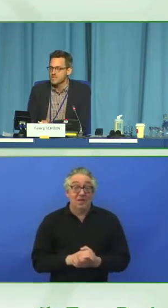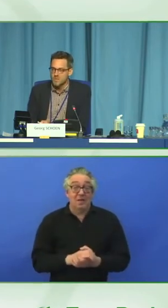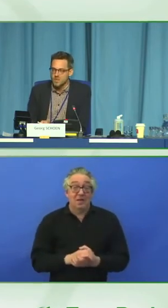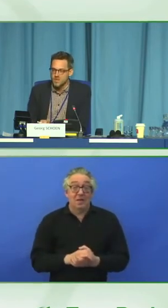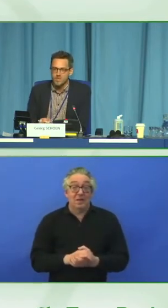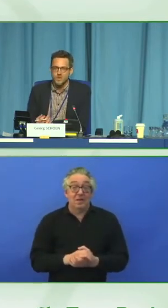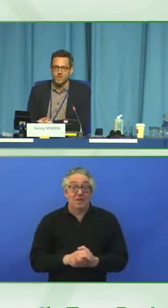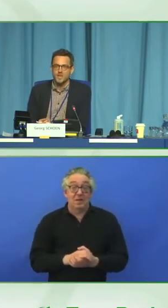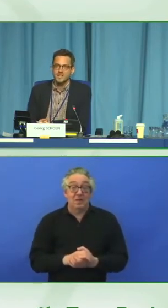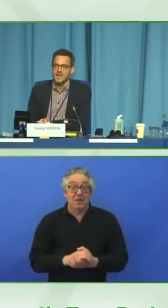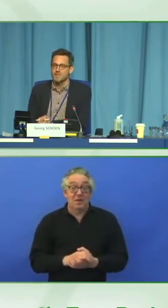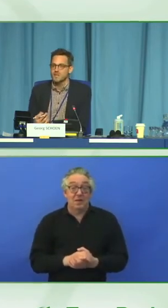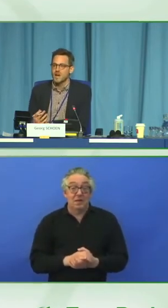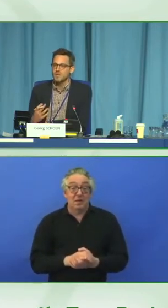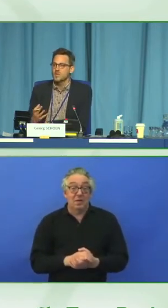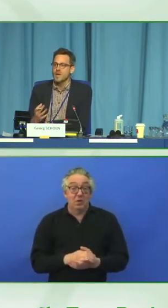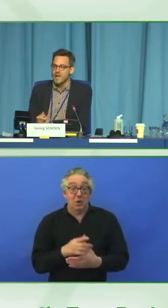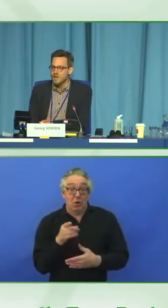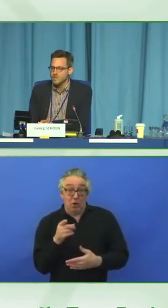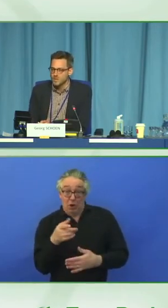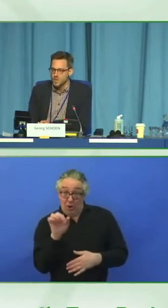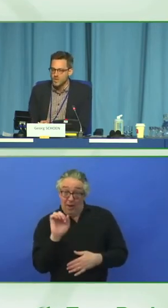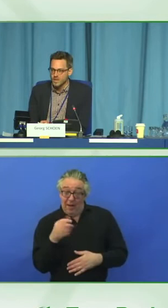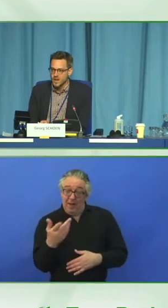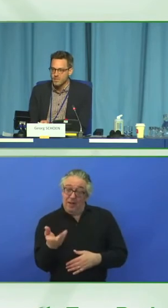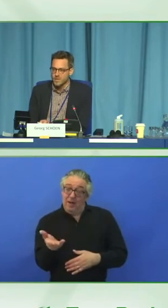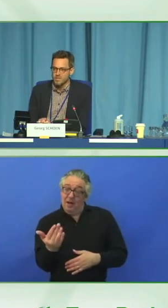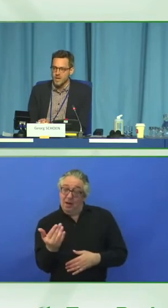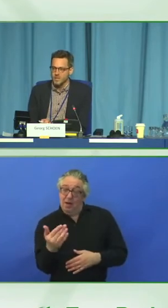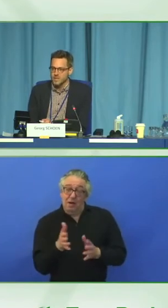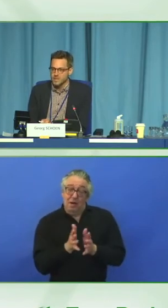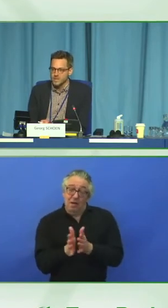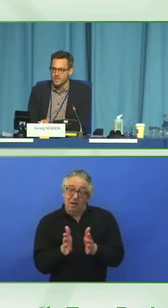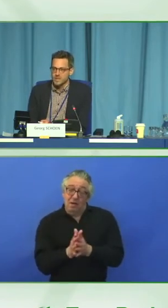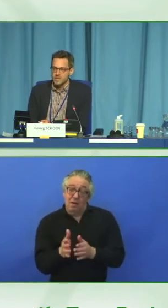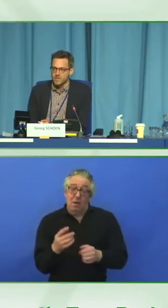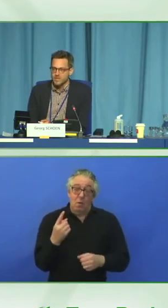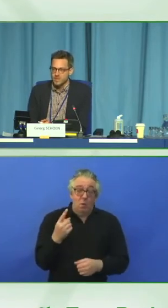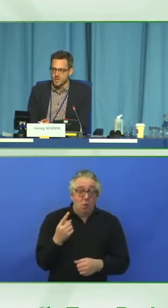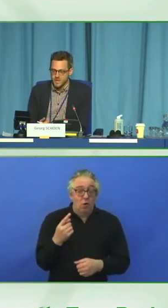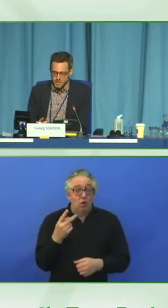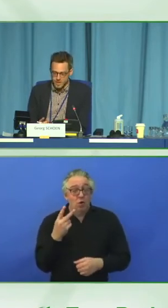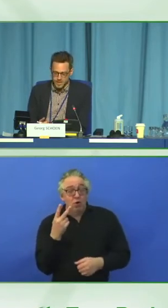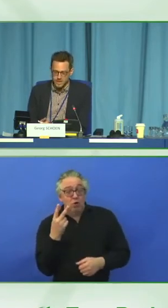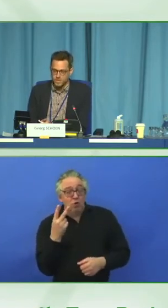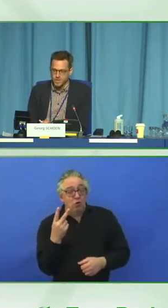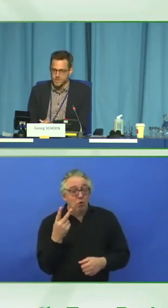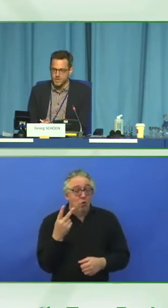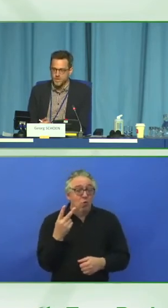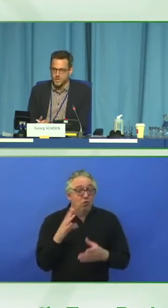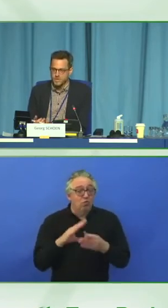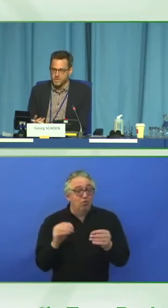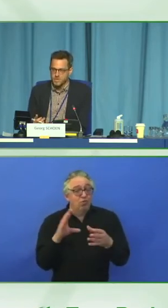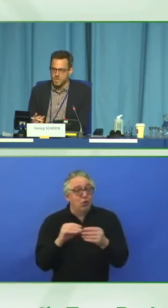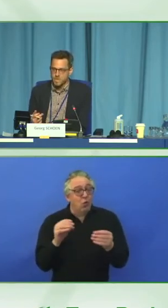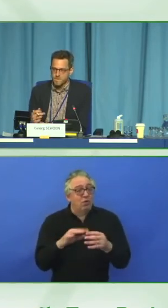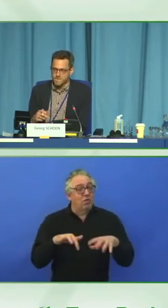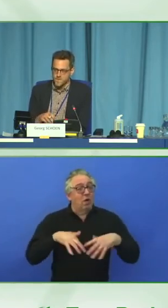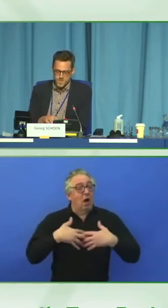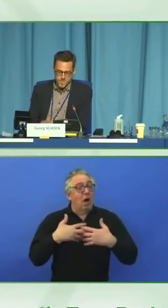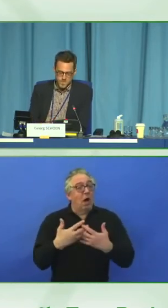give us maybe one or two examples how you help to overcome barriers for the impact entrepreneurs that you work